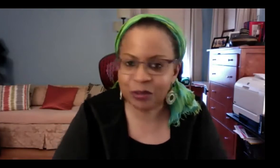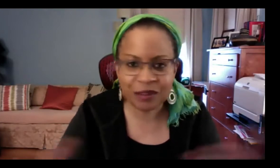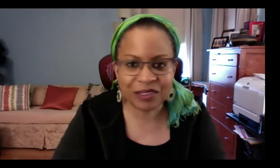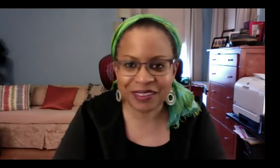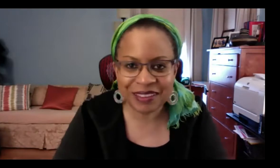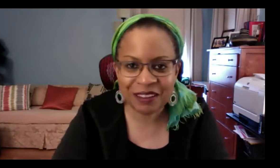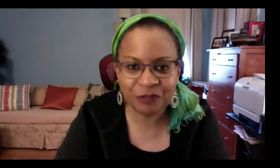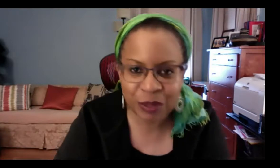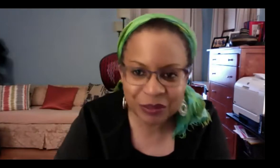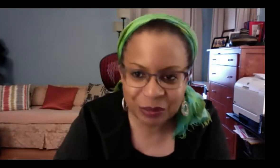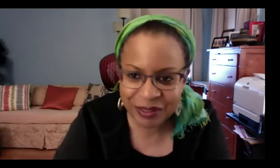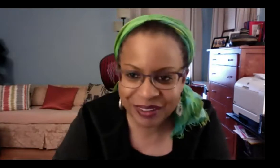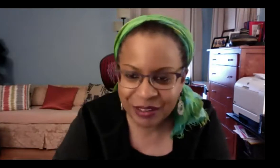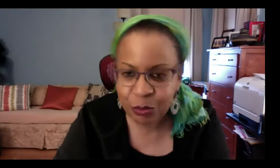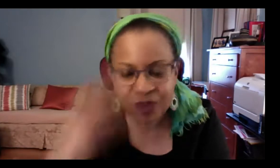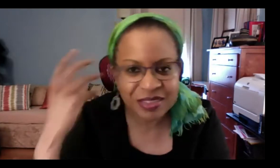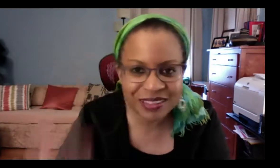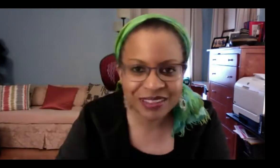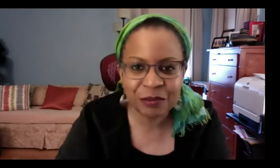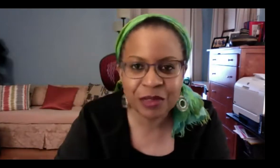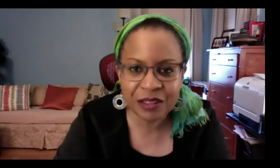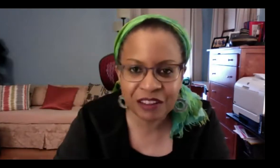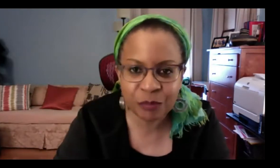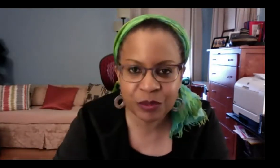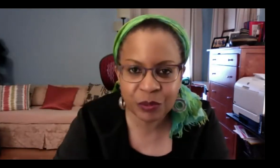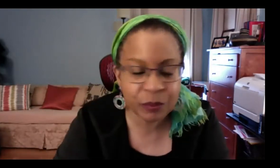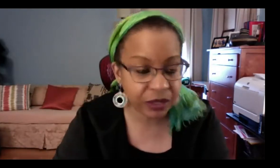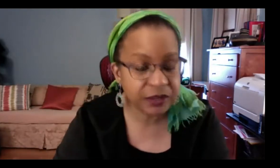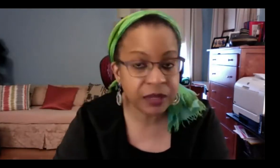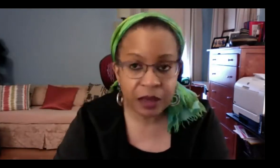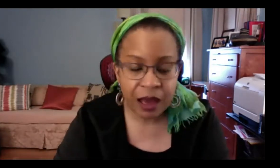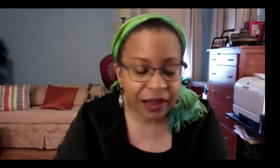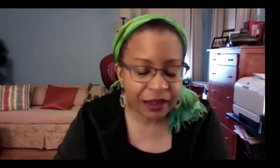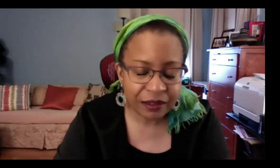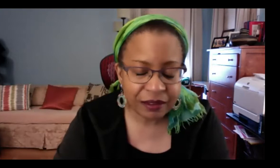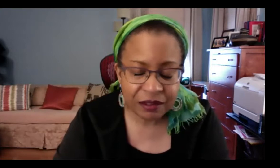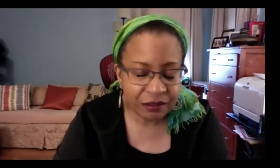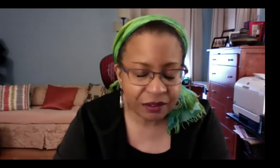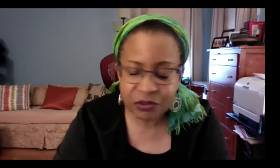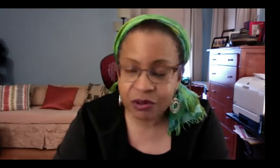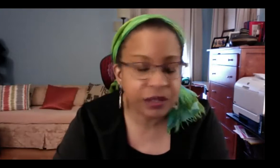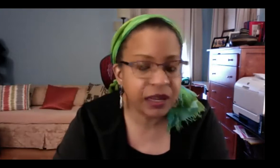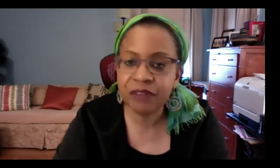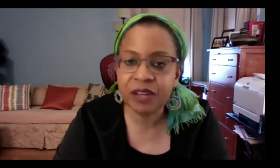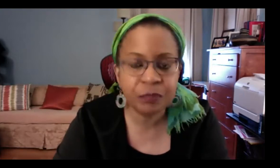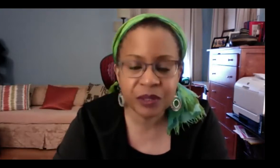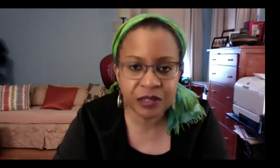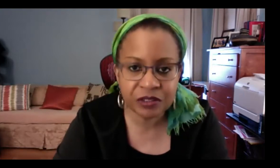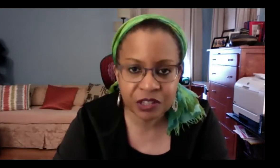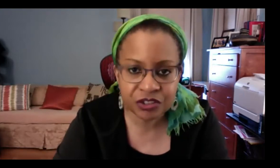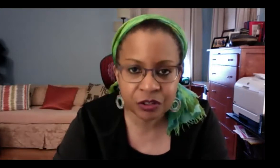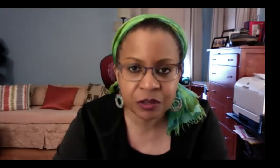redo everything that I've been doing, rethink everything that I've been doing, because I, historically have not